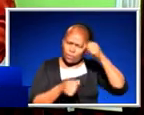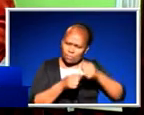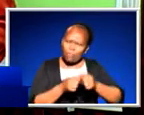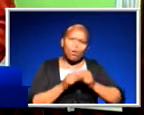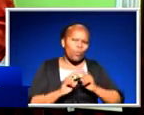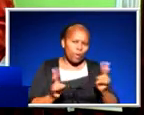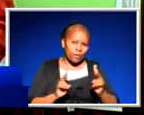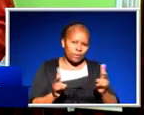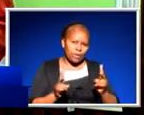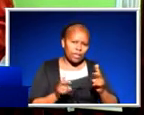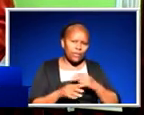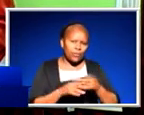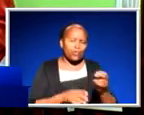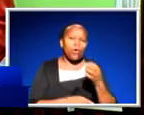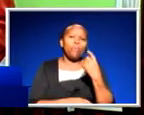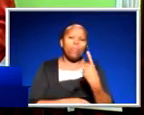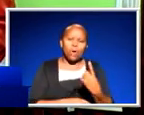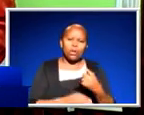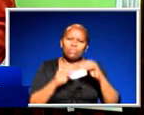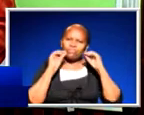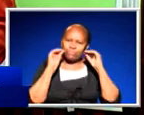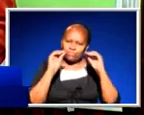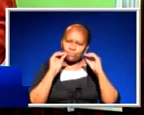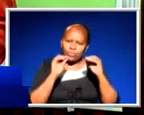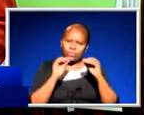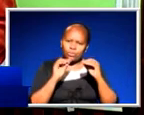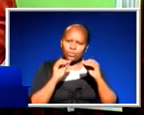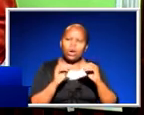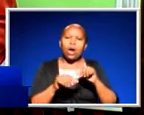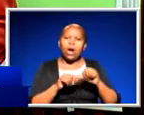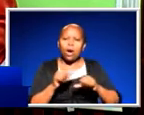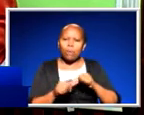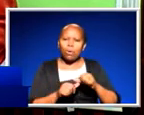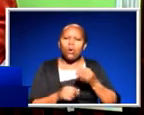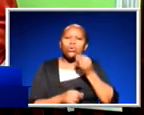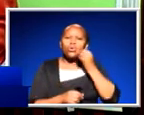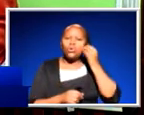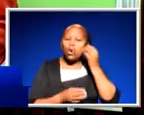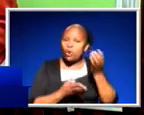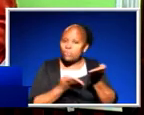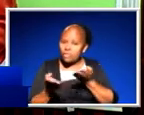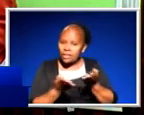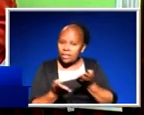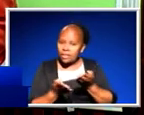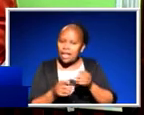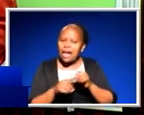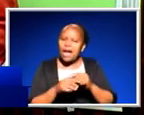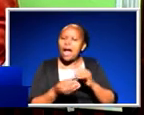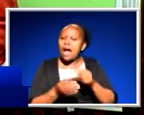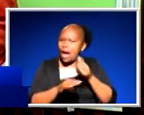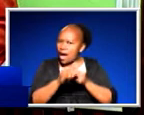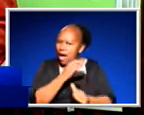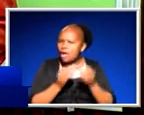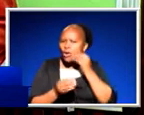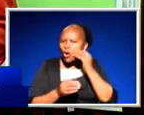well, in Form 1, we talked about home trade, and under home trade,